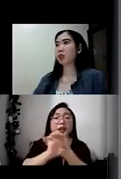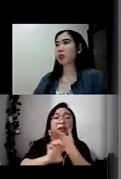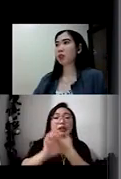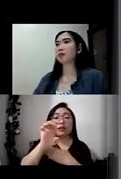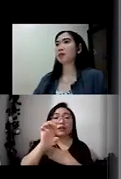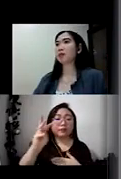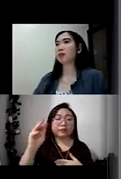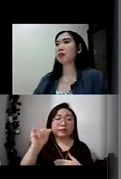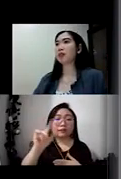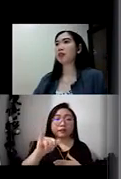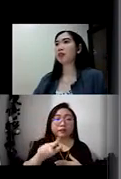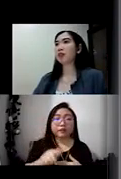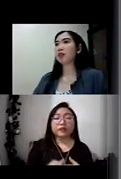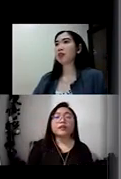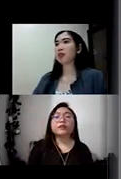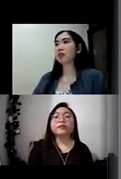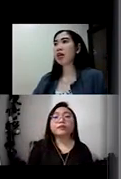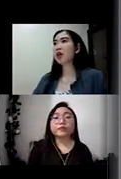So that's it.